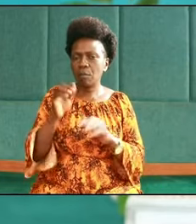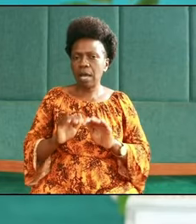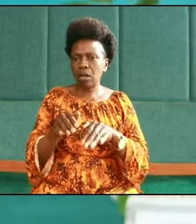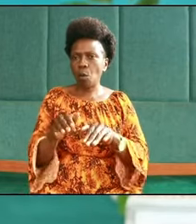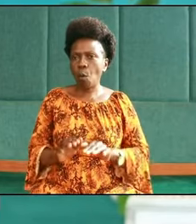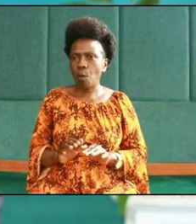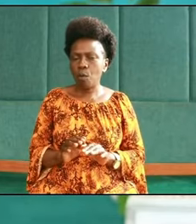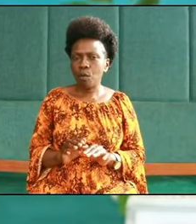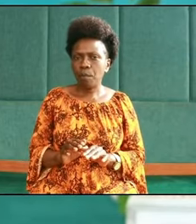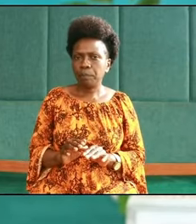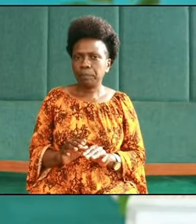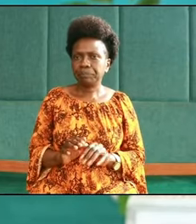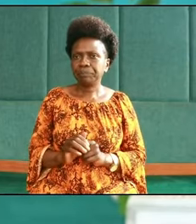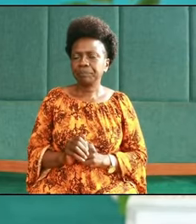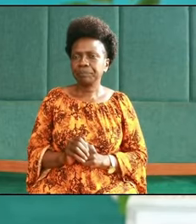burial.